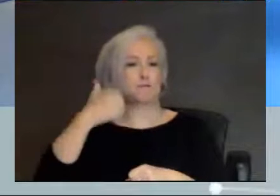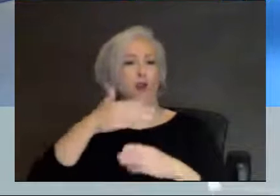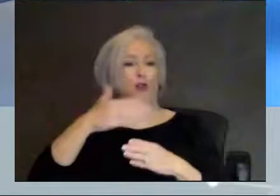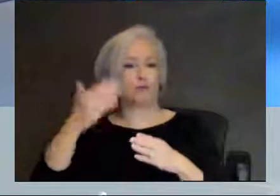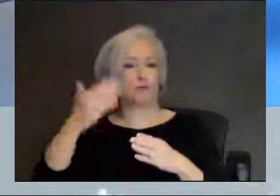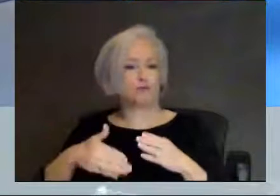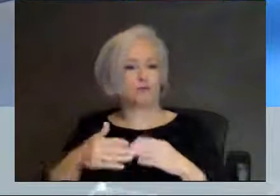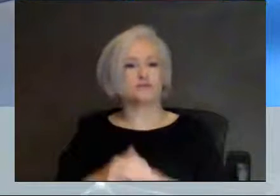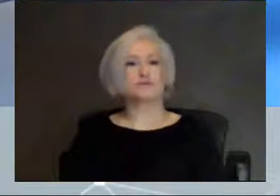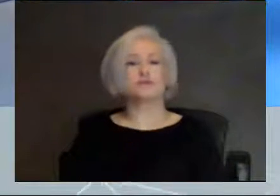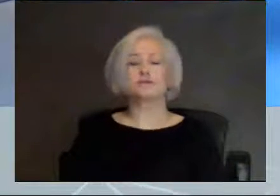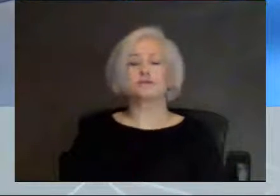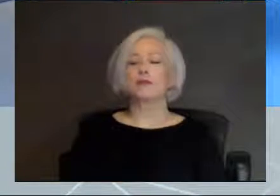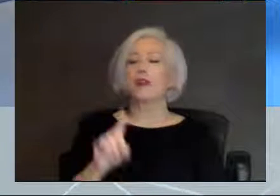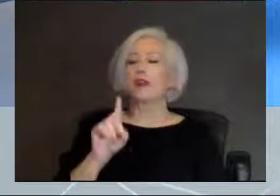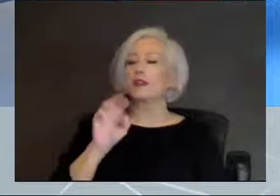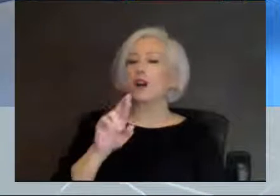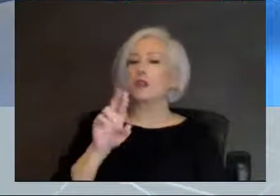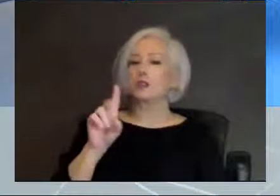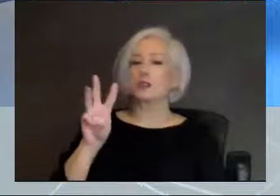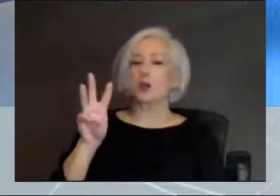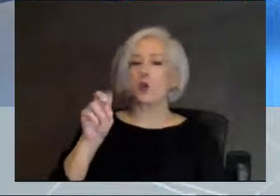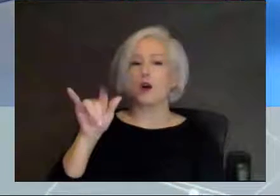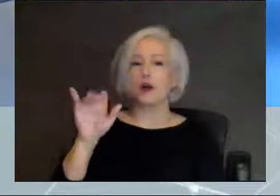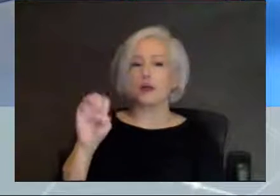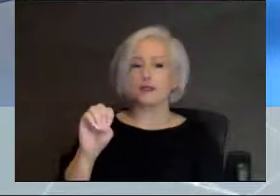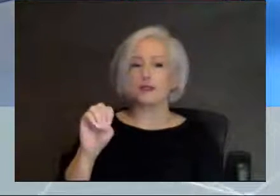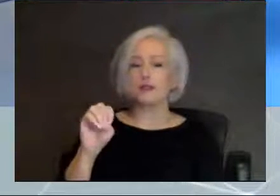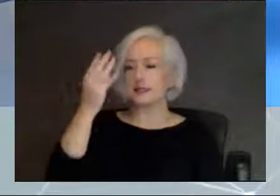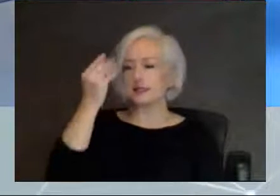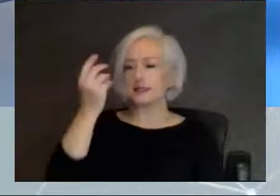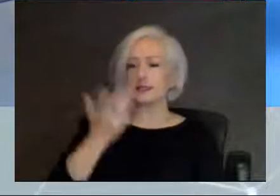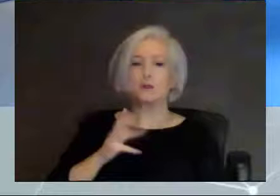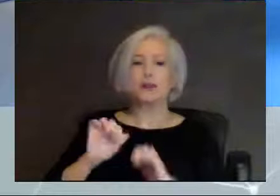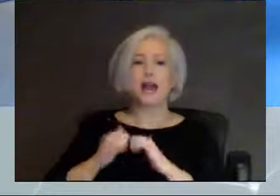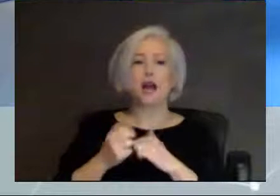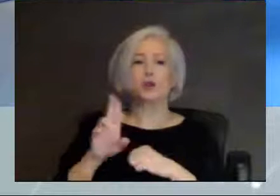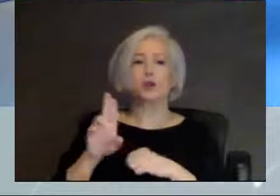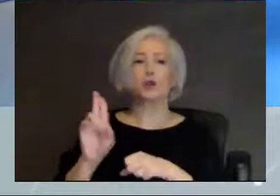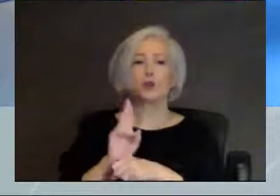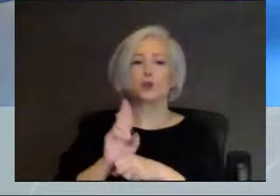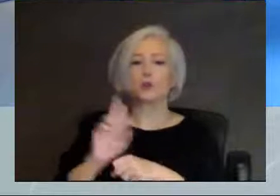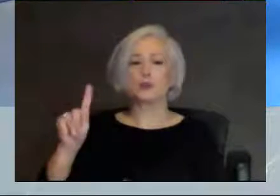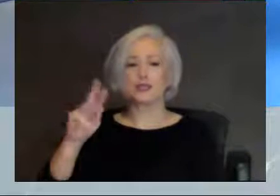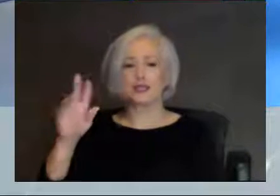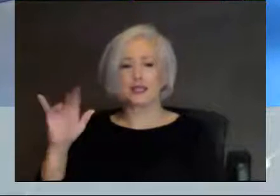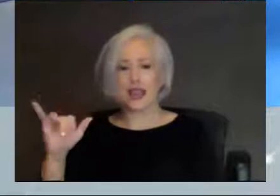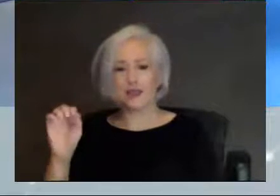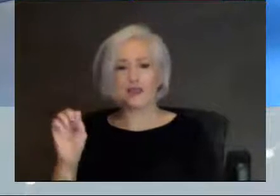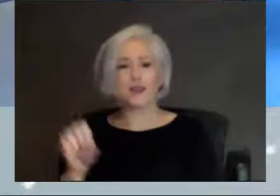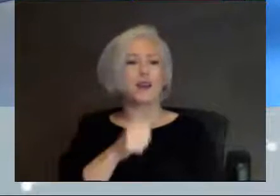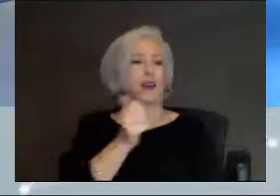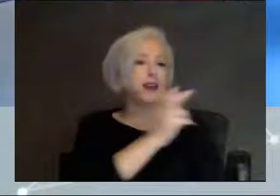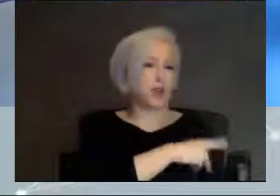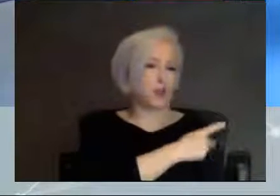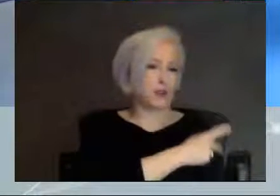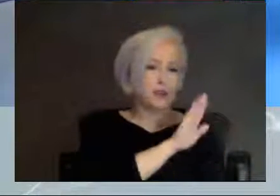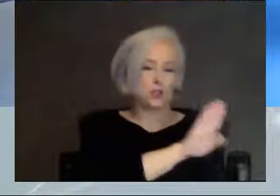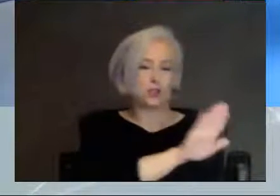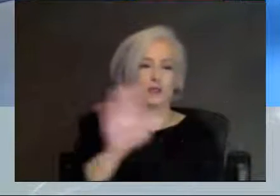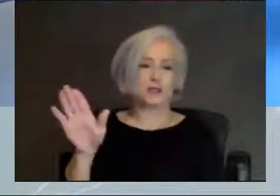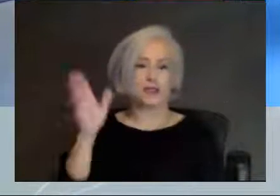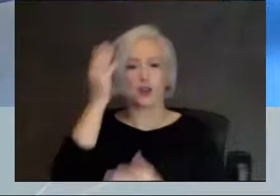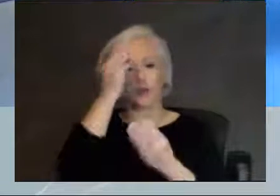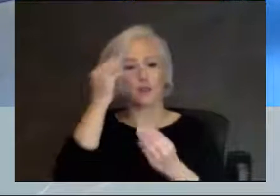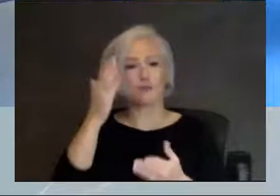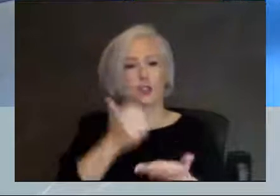tell us a little bit about how you utilized Kathy and the other patients' input in directing and moving